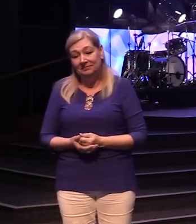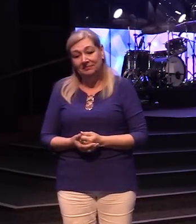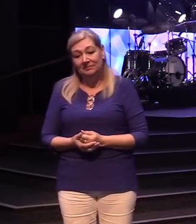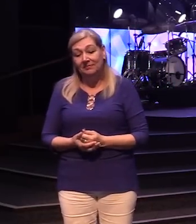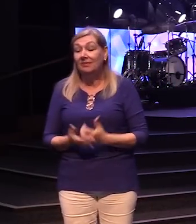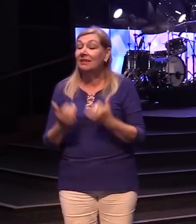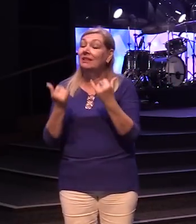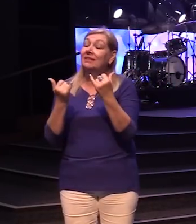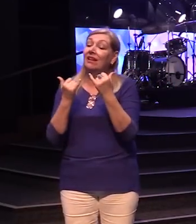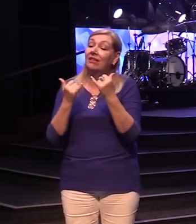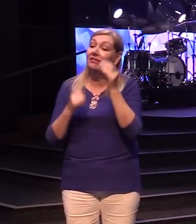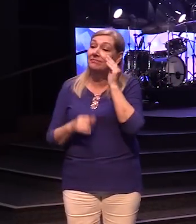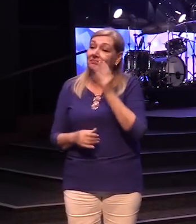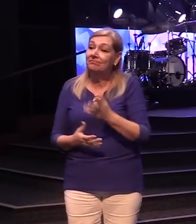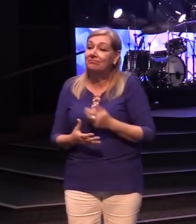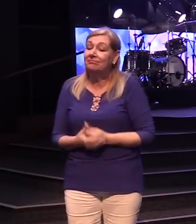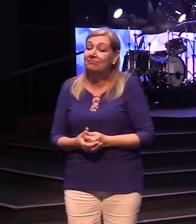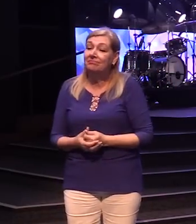Now,